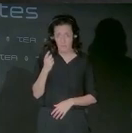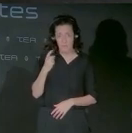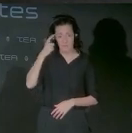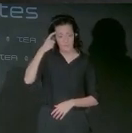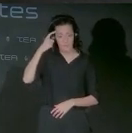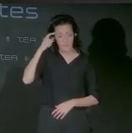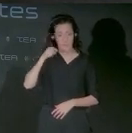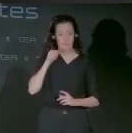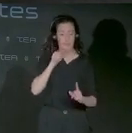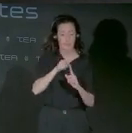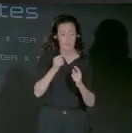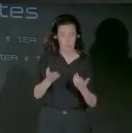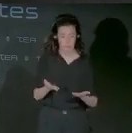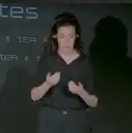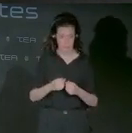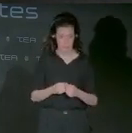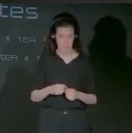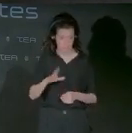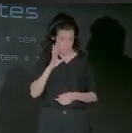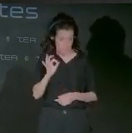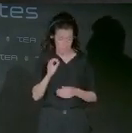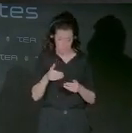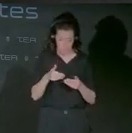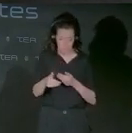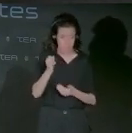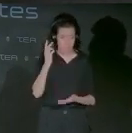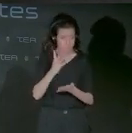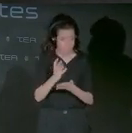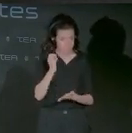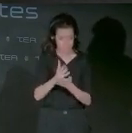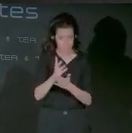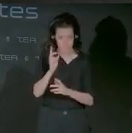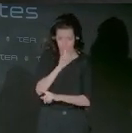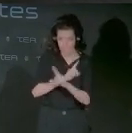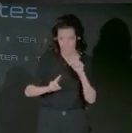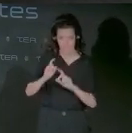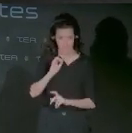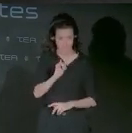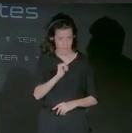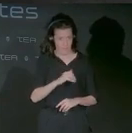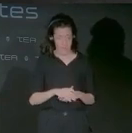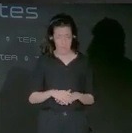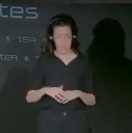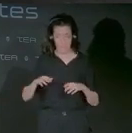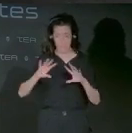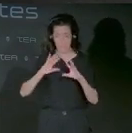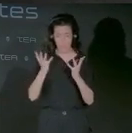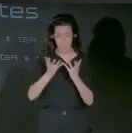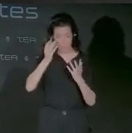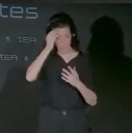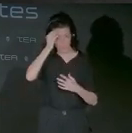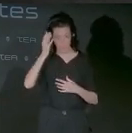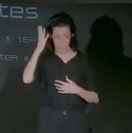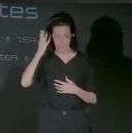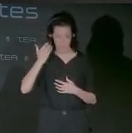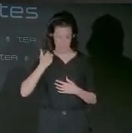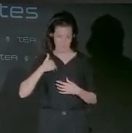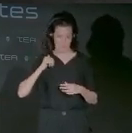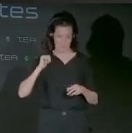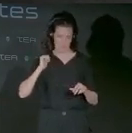that, because virtual worlds have been in place since quite some time in the video game development,